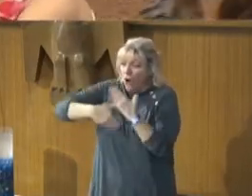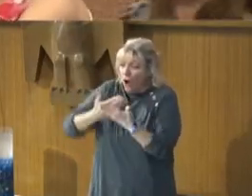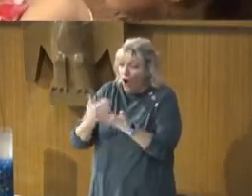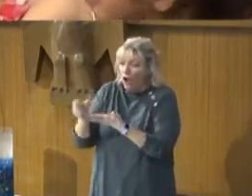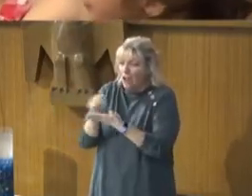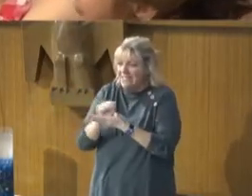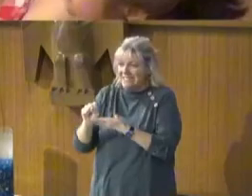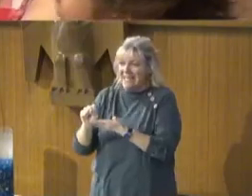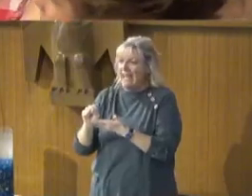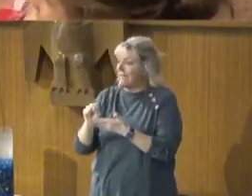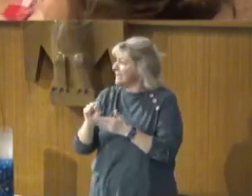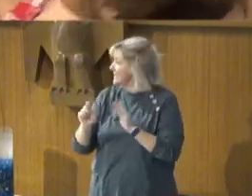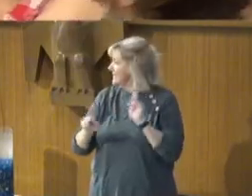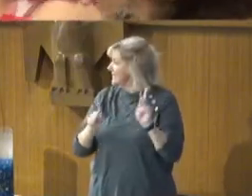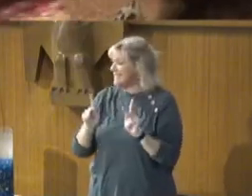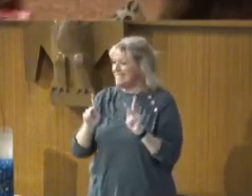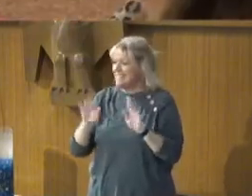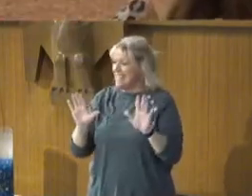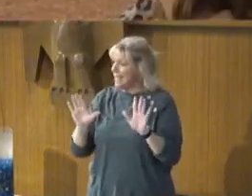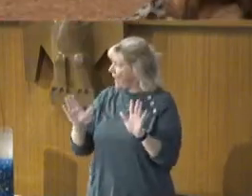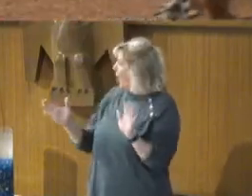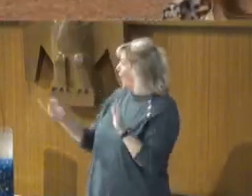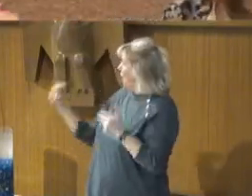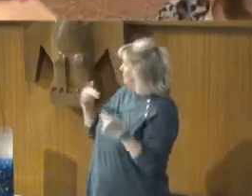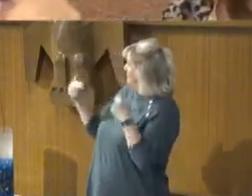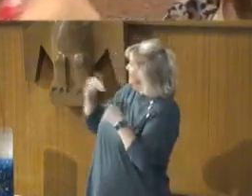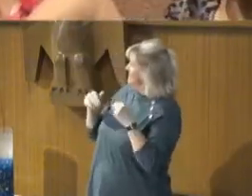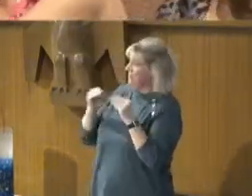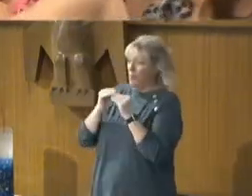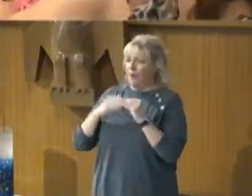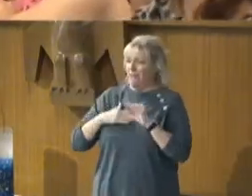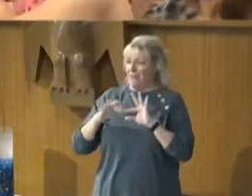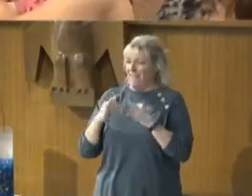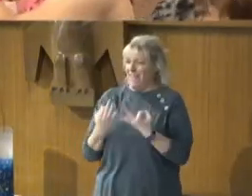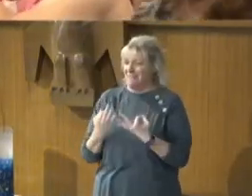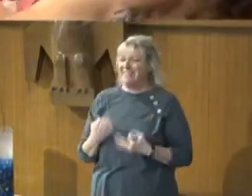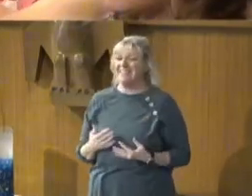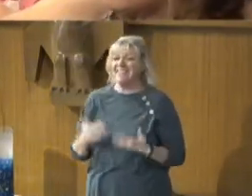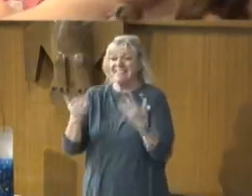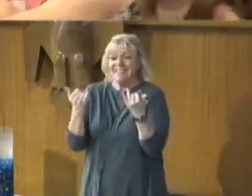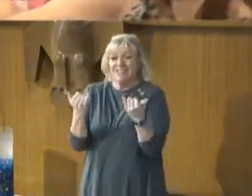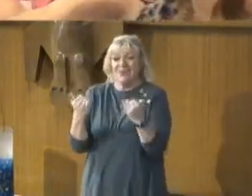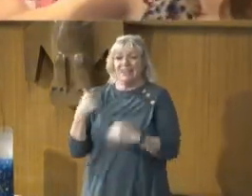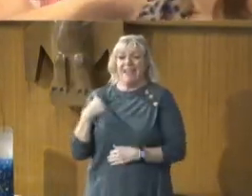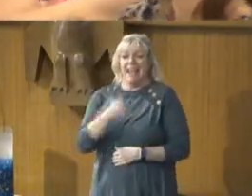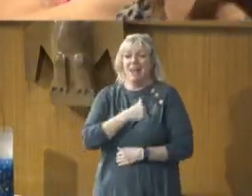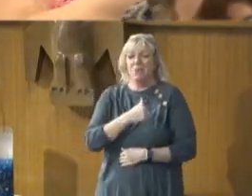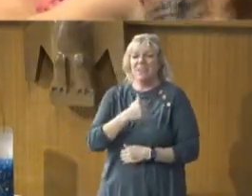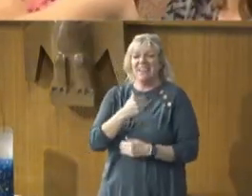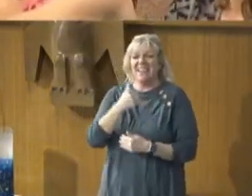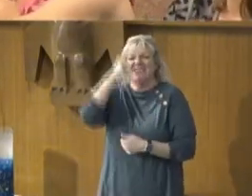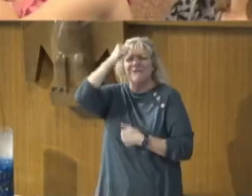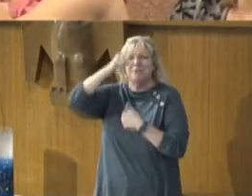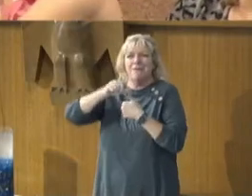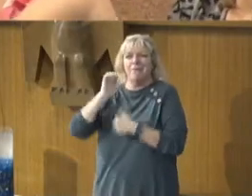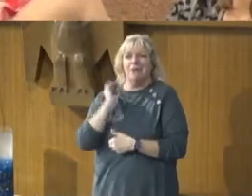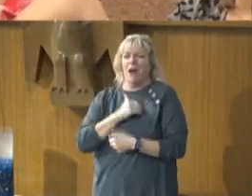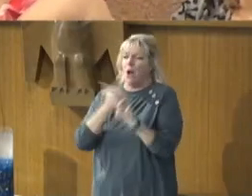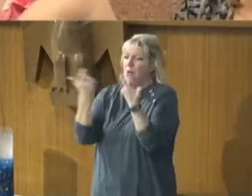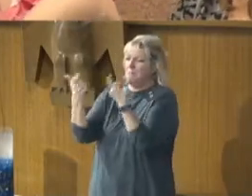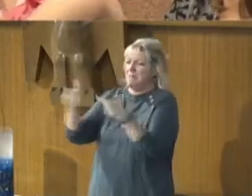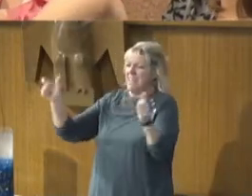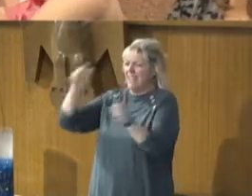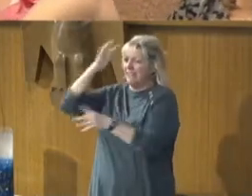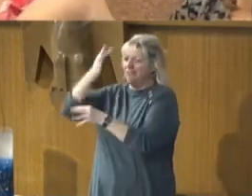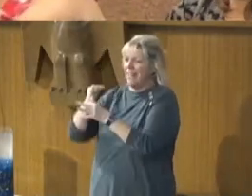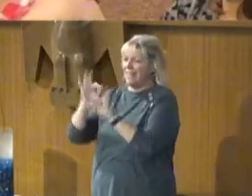is, oh, here's more of my family. All Saints Sunday is a day when we think about our big faith family tree.